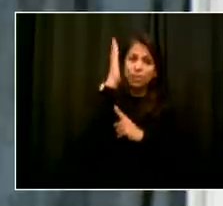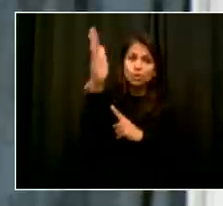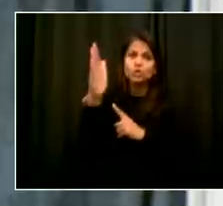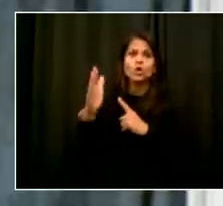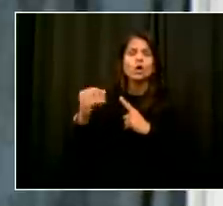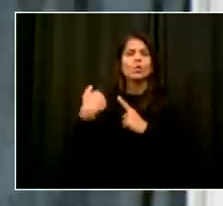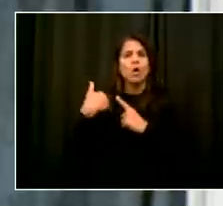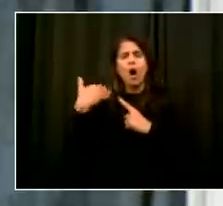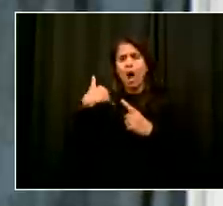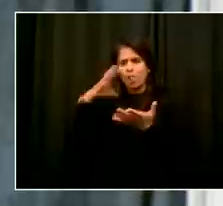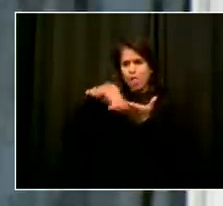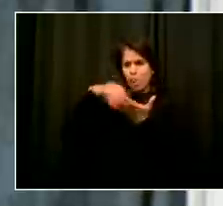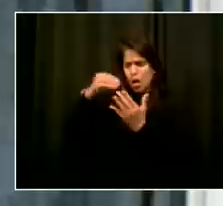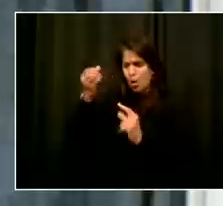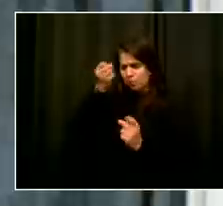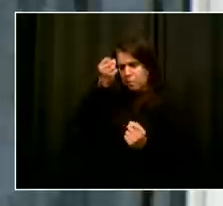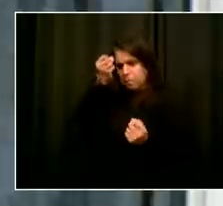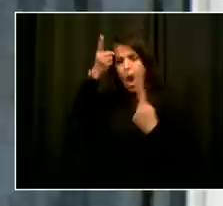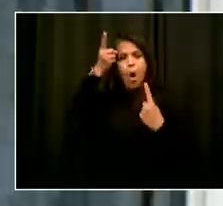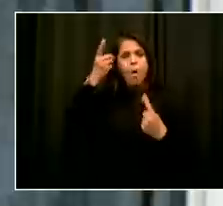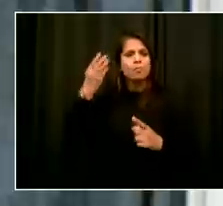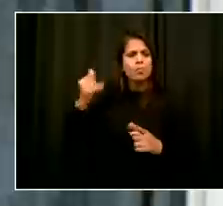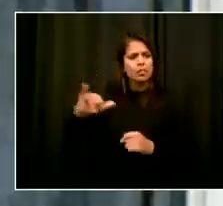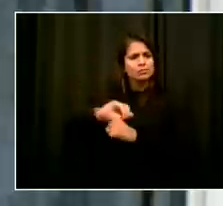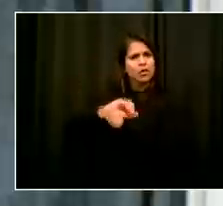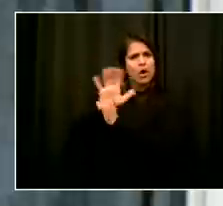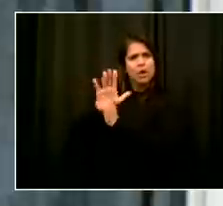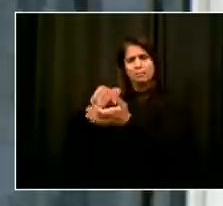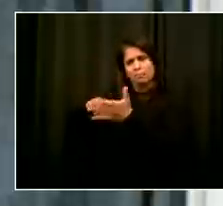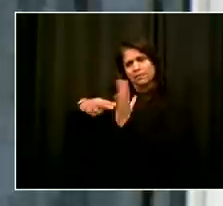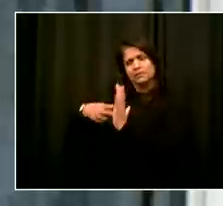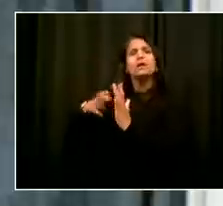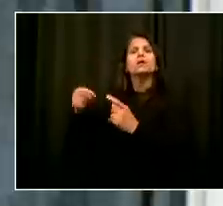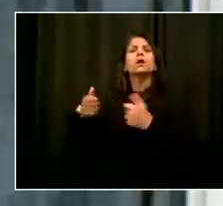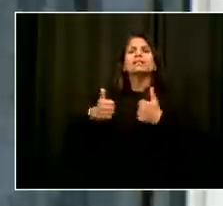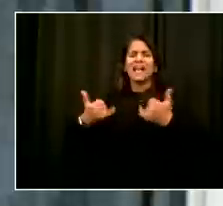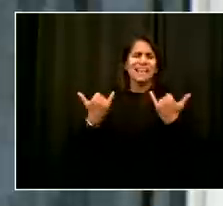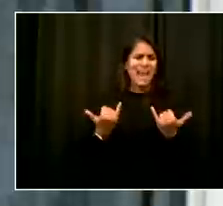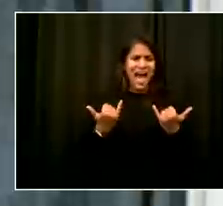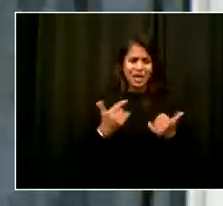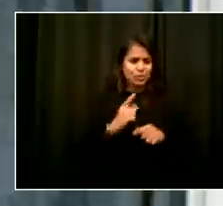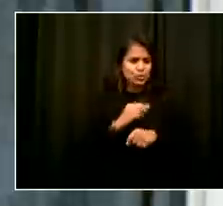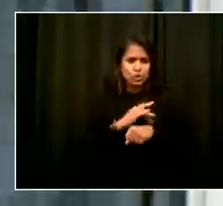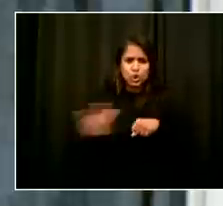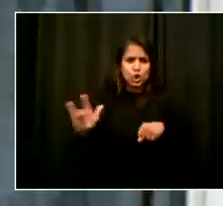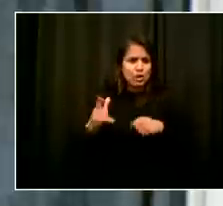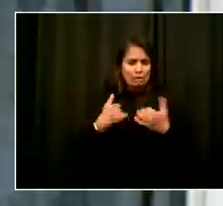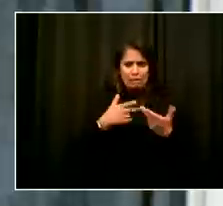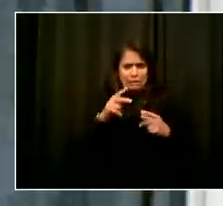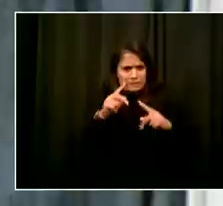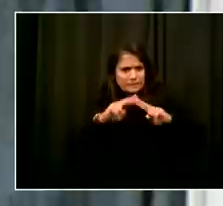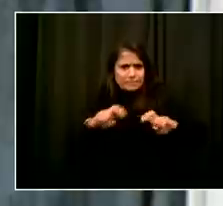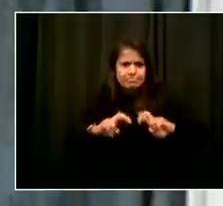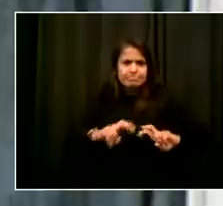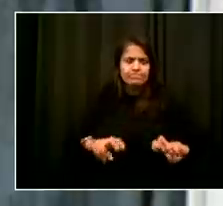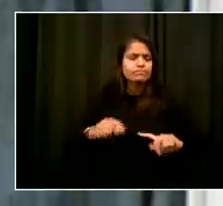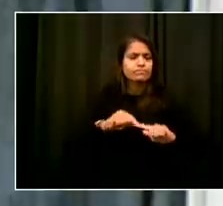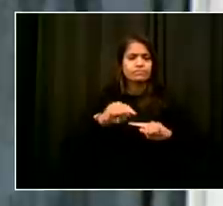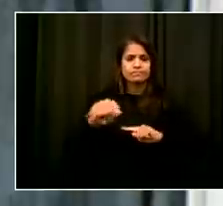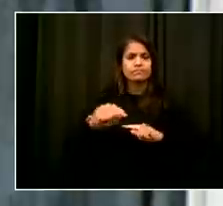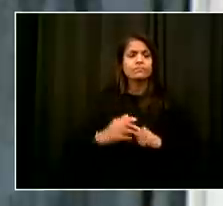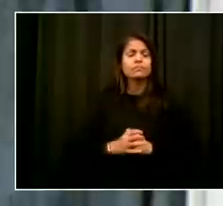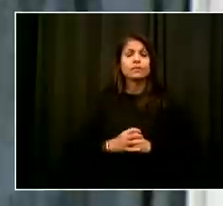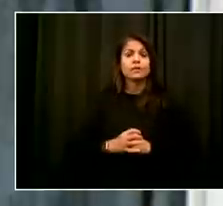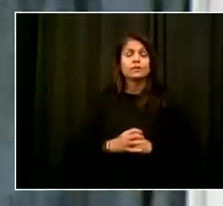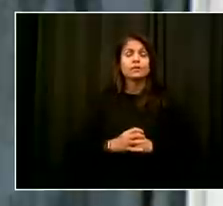COVID-19, where we can say things with more certainty about who is and is not protected. But